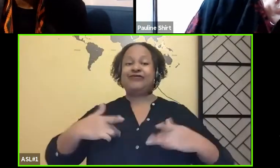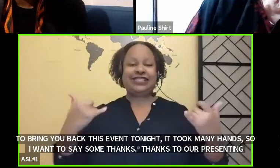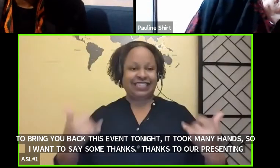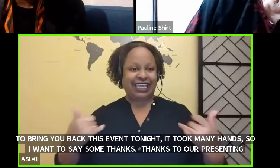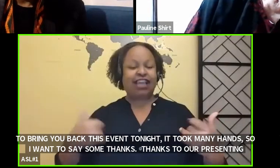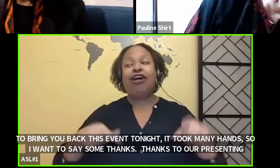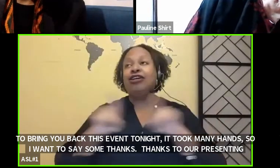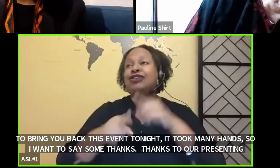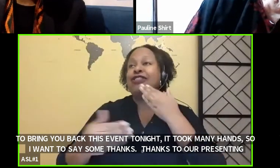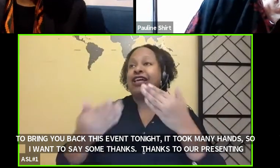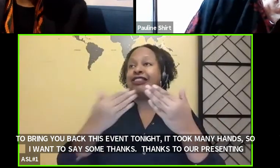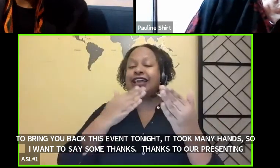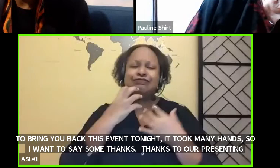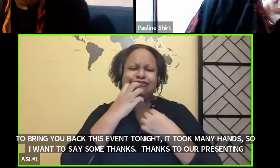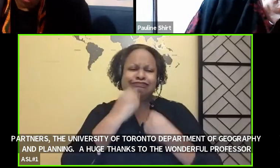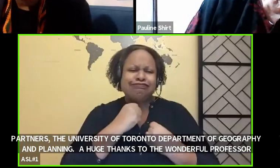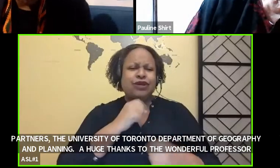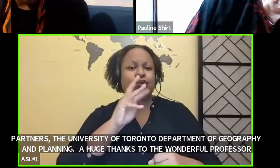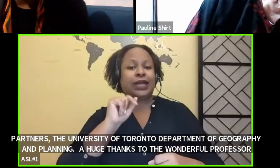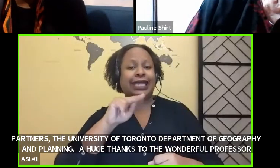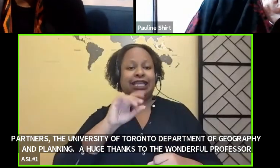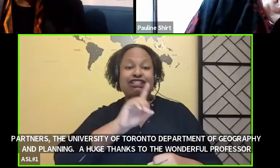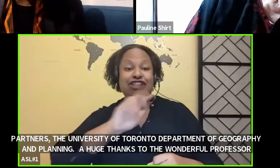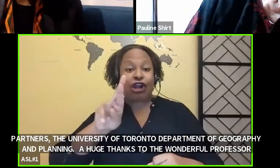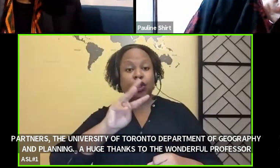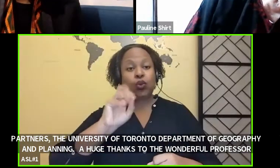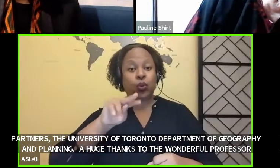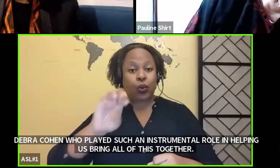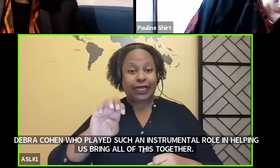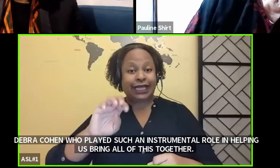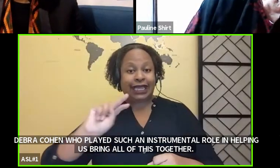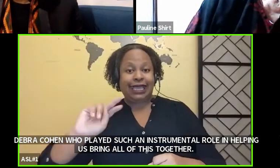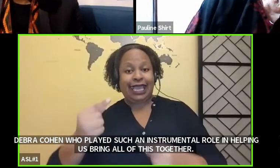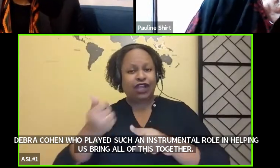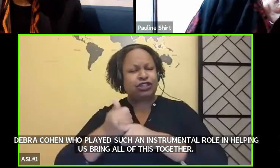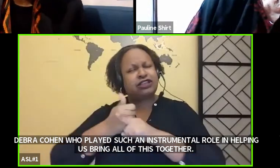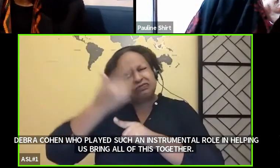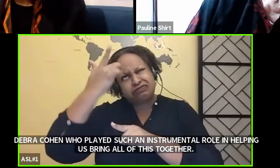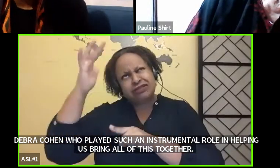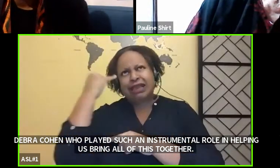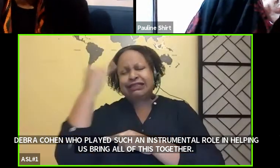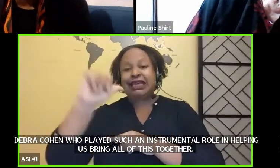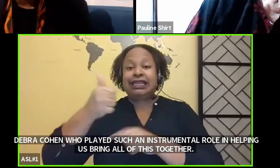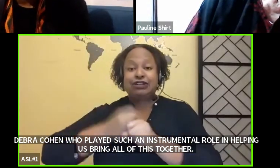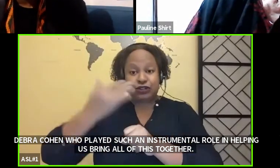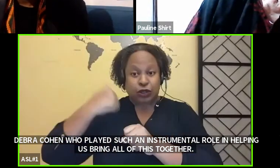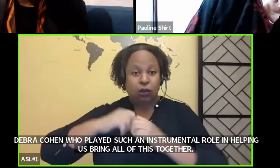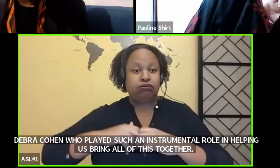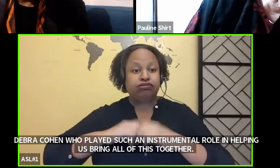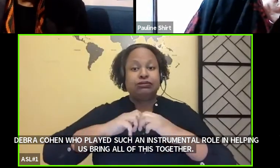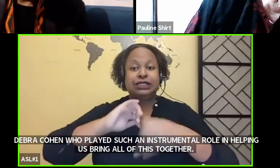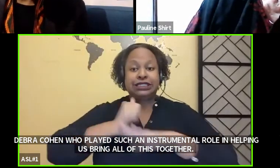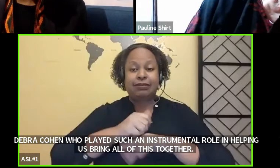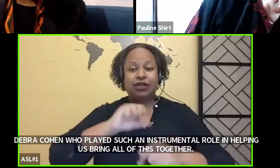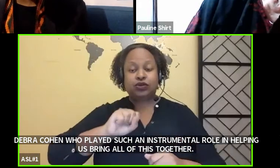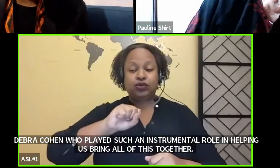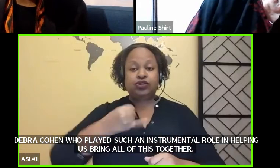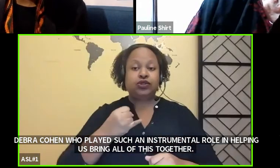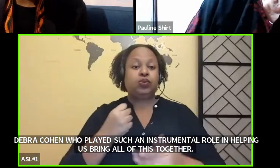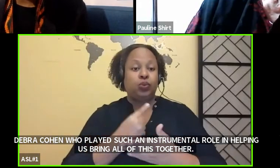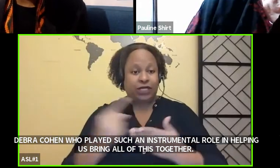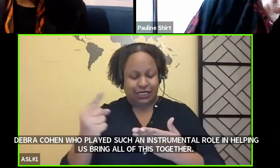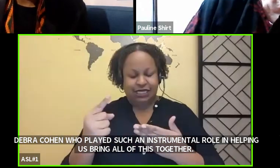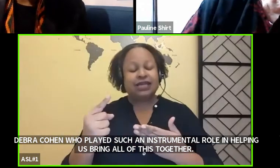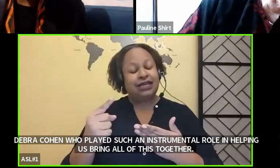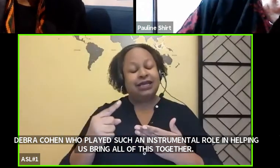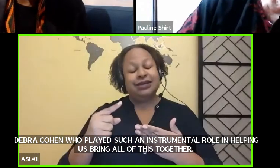thanks to our beloved Dr. Winnie Ng, who had the brilliant idea about 10 years ago to found Social Justice Week. Thanks to the